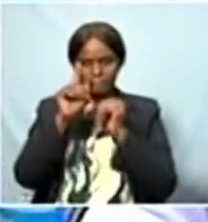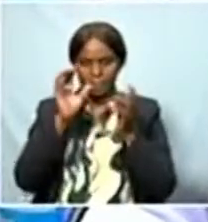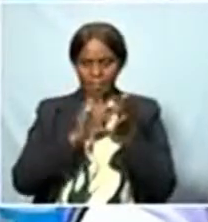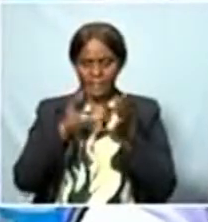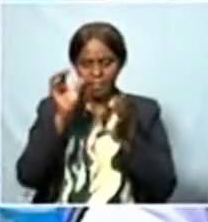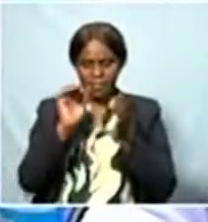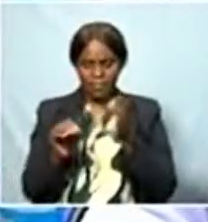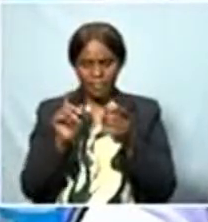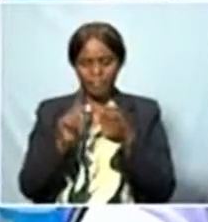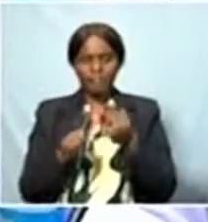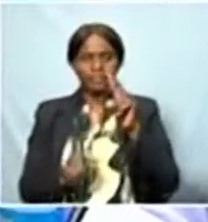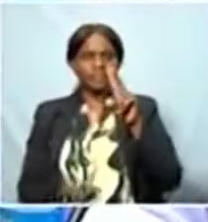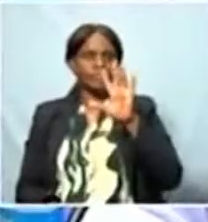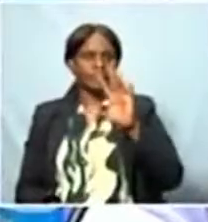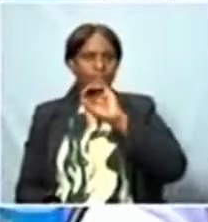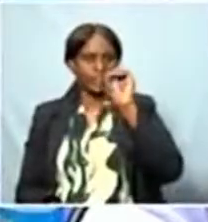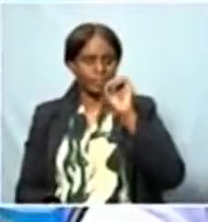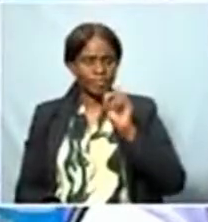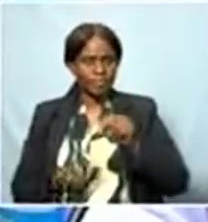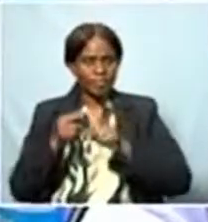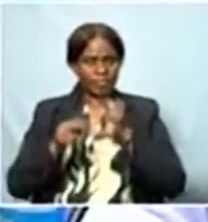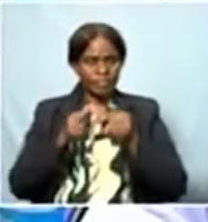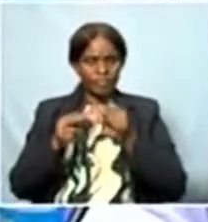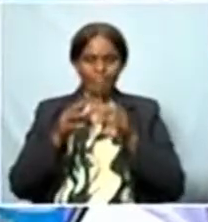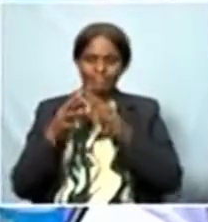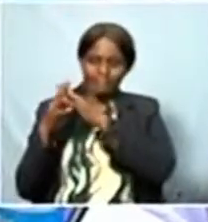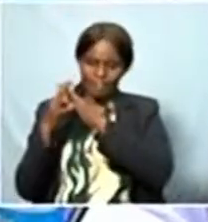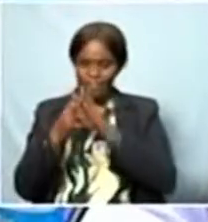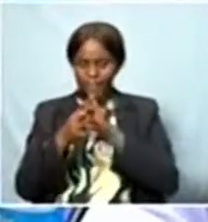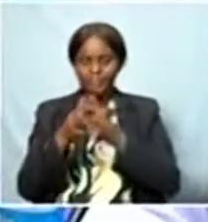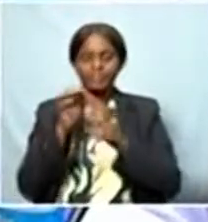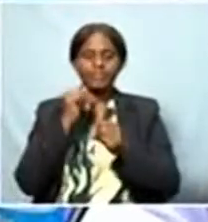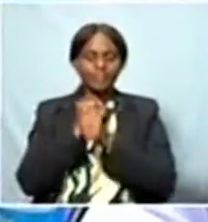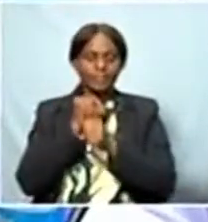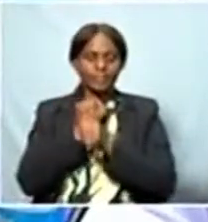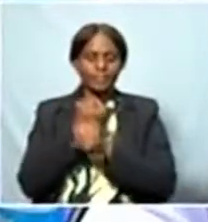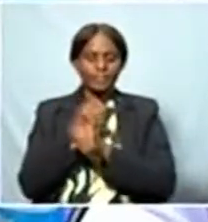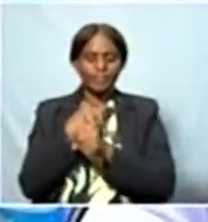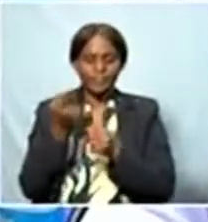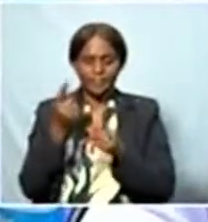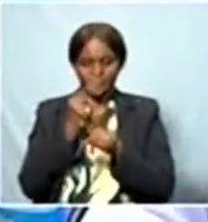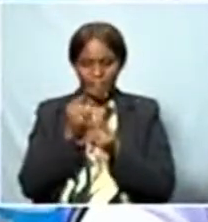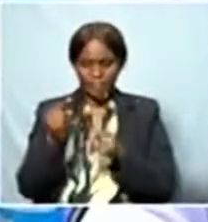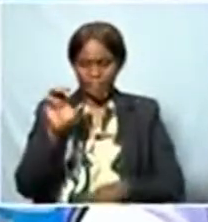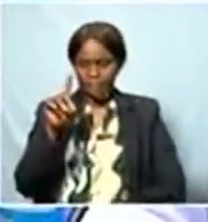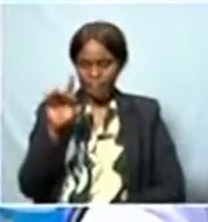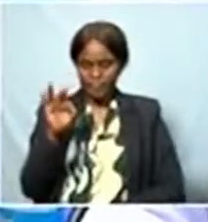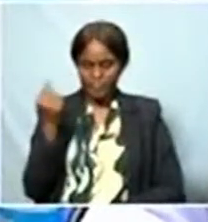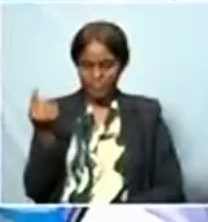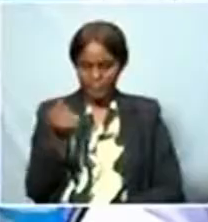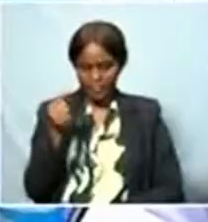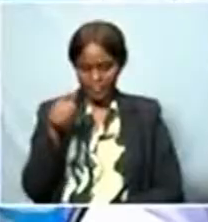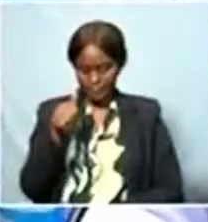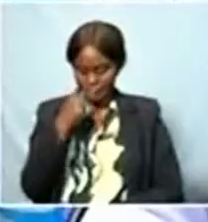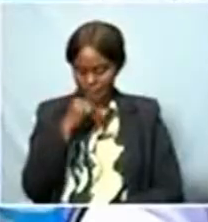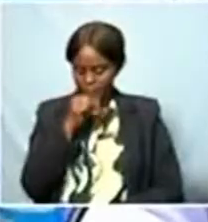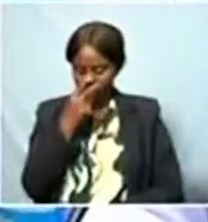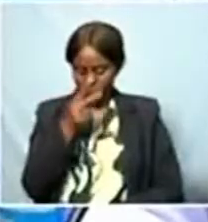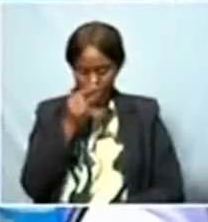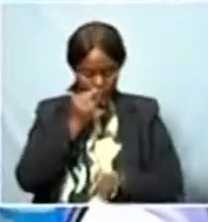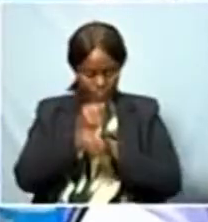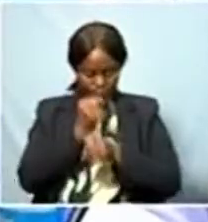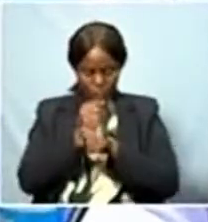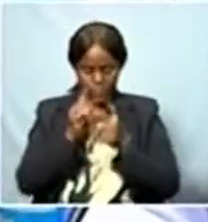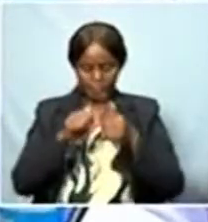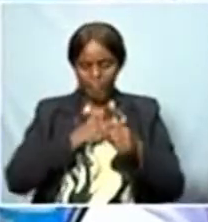to 25. It means that the magnitude of the work was a lot, was big just in CDF alone. But you don't see that correlation. So